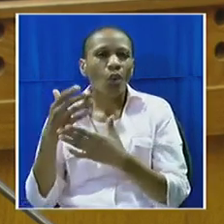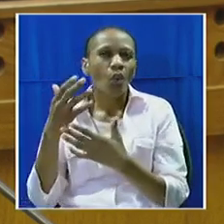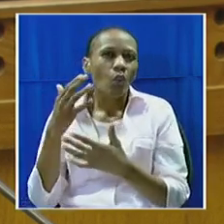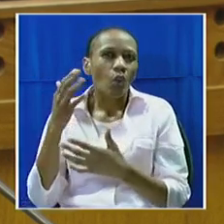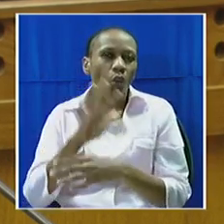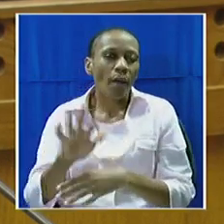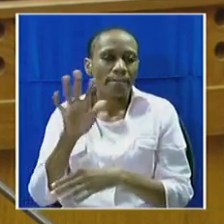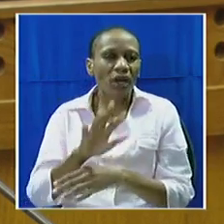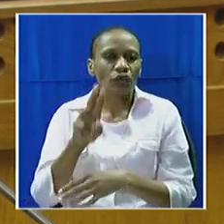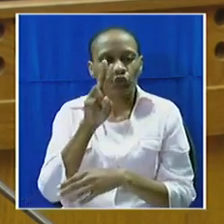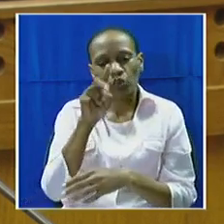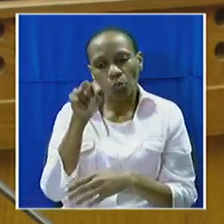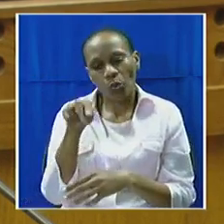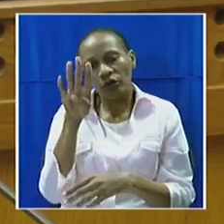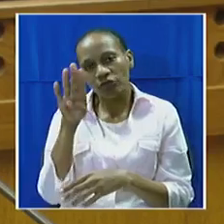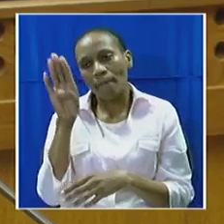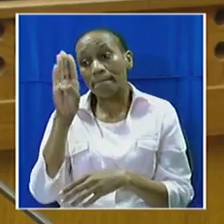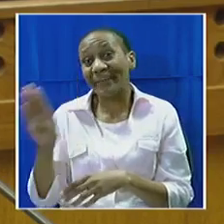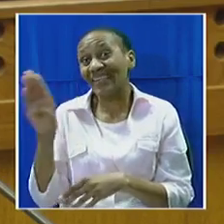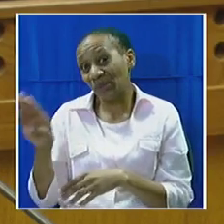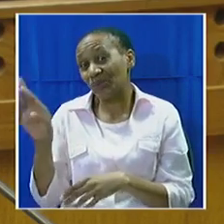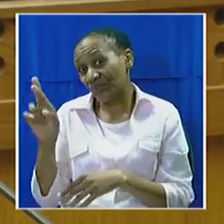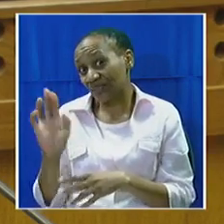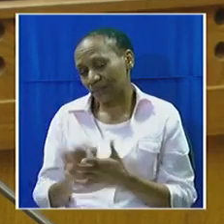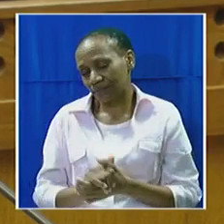worth 2.4 billion.